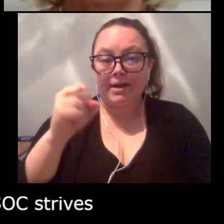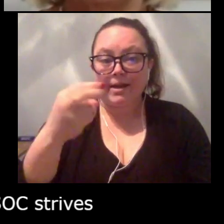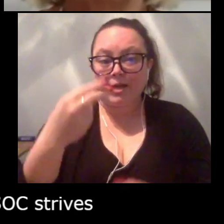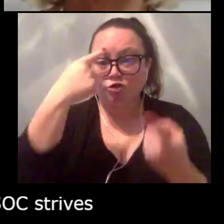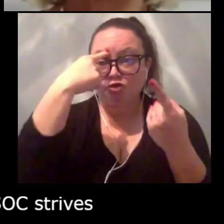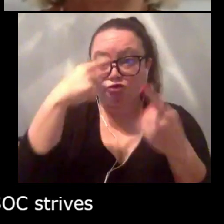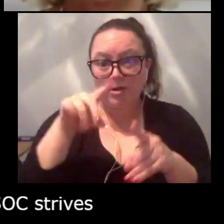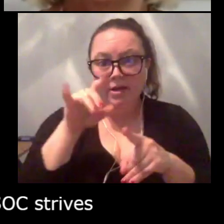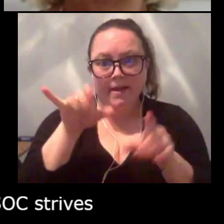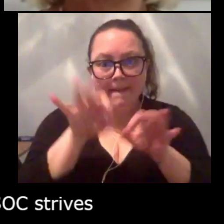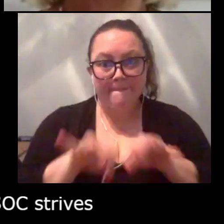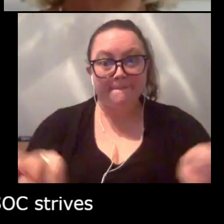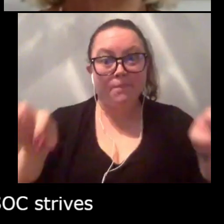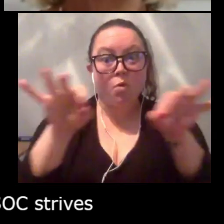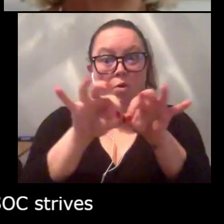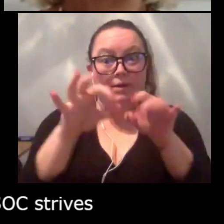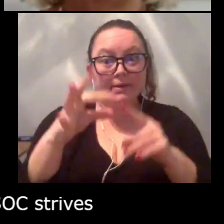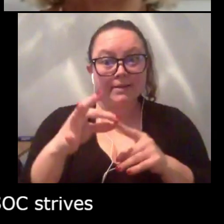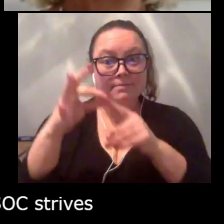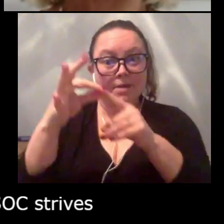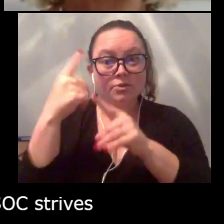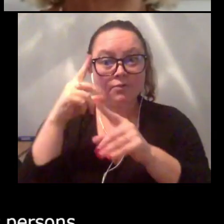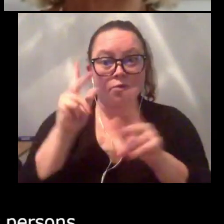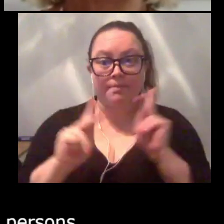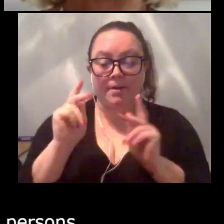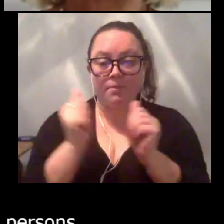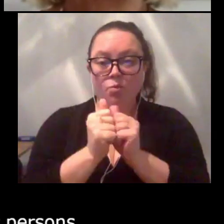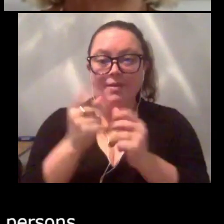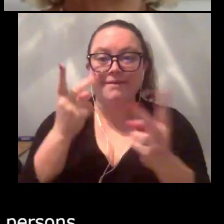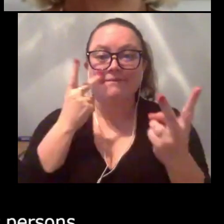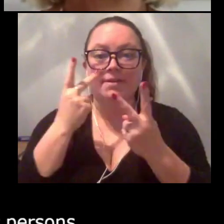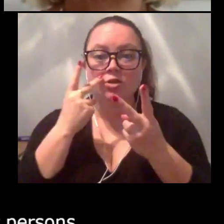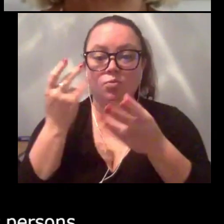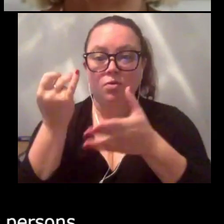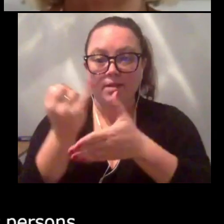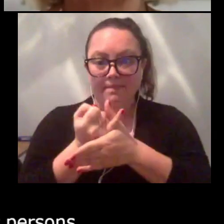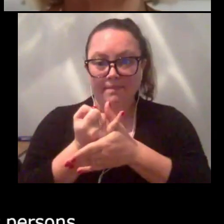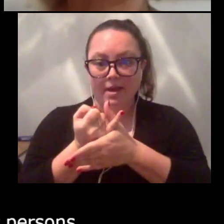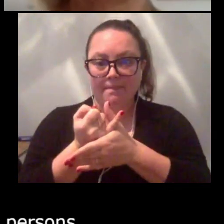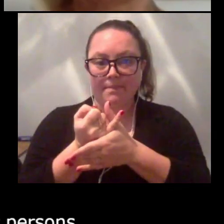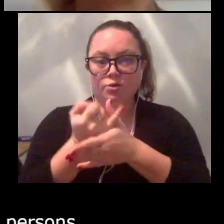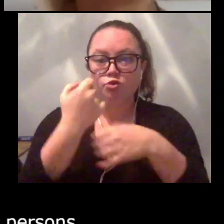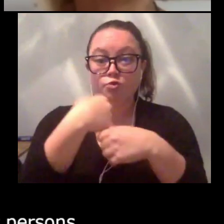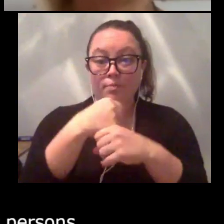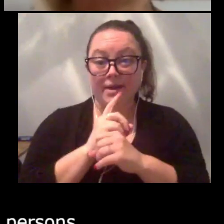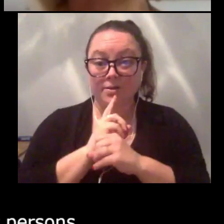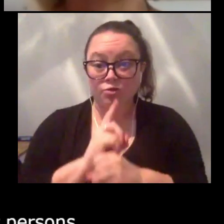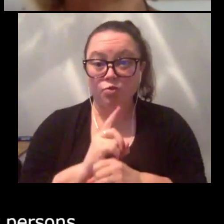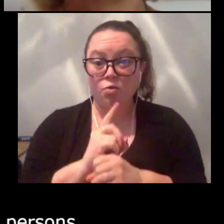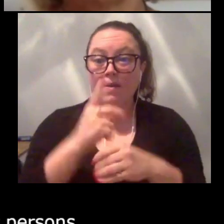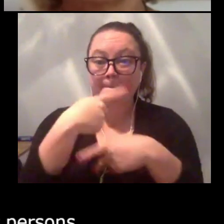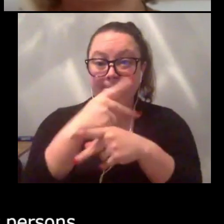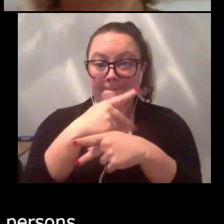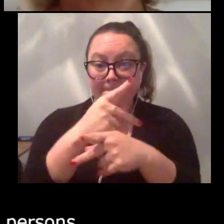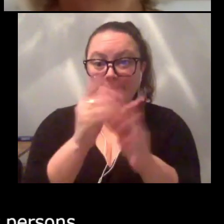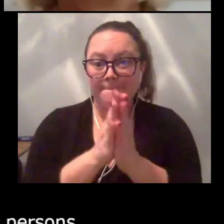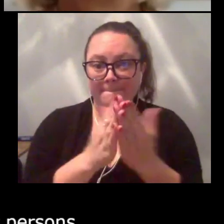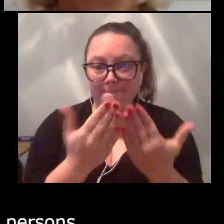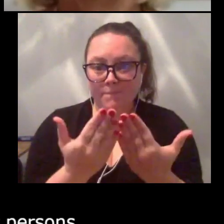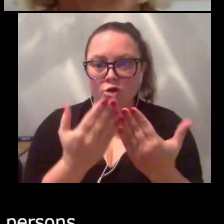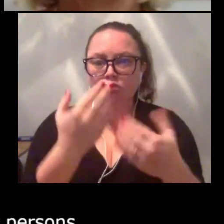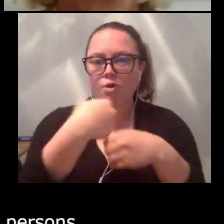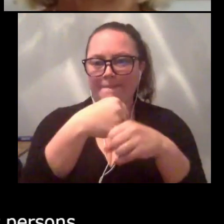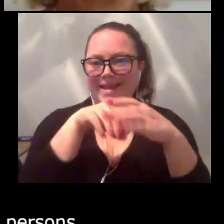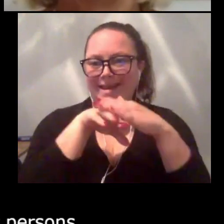visual impairments, to ensure that the production of books are made in accessible formats. Now,